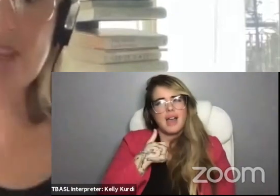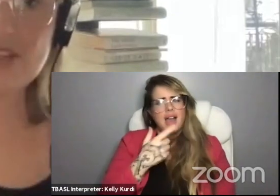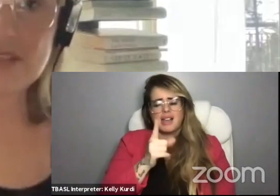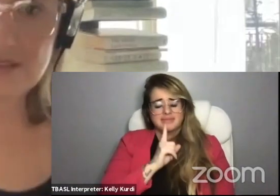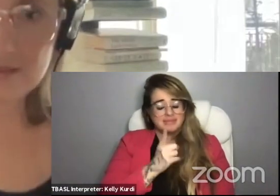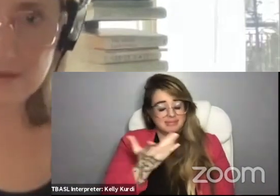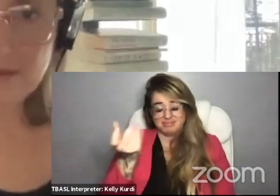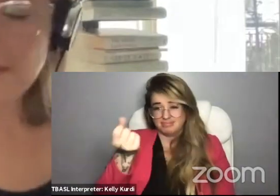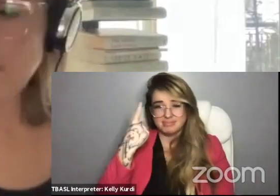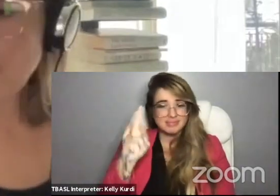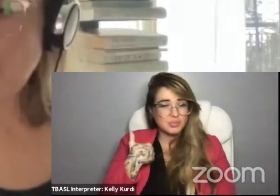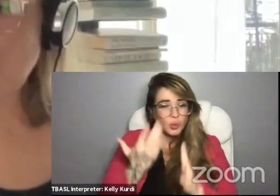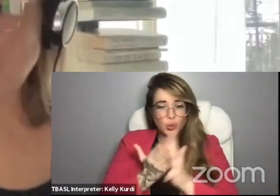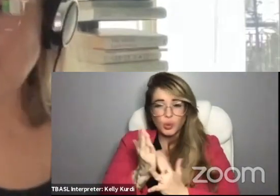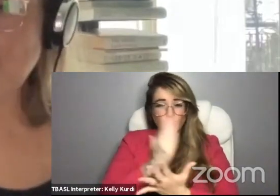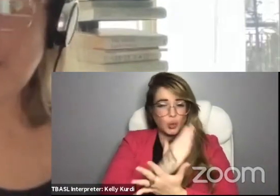those stages